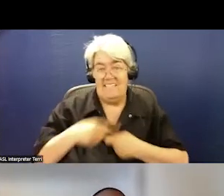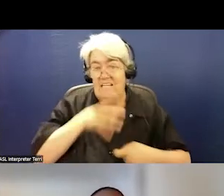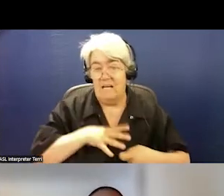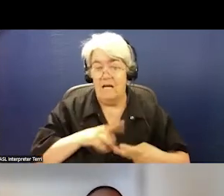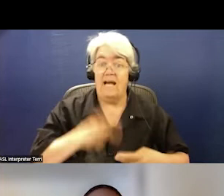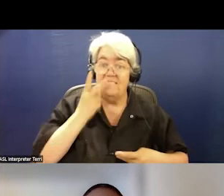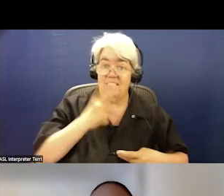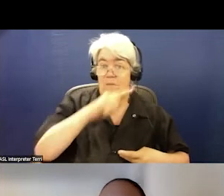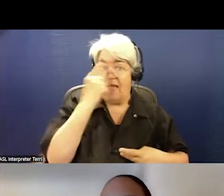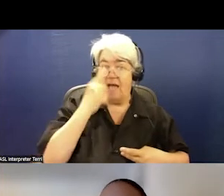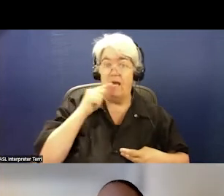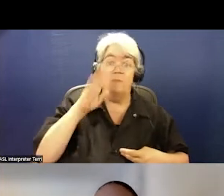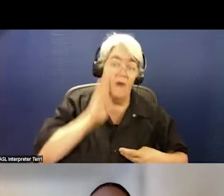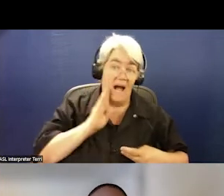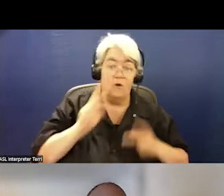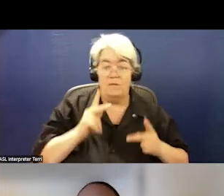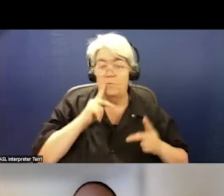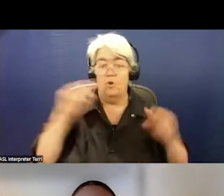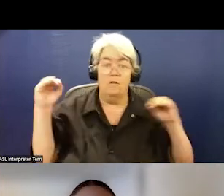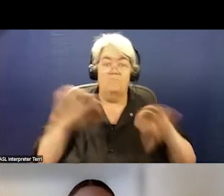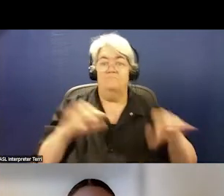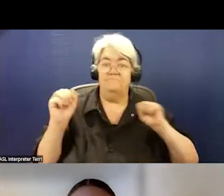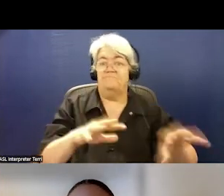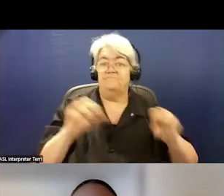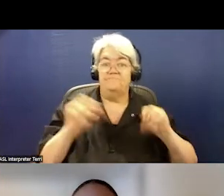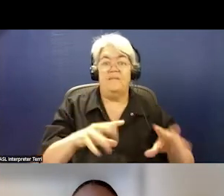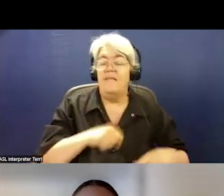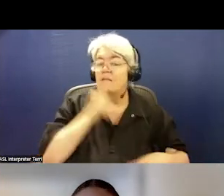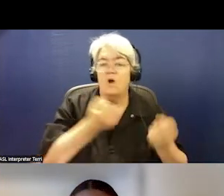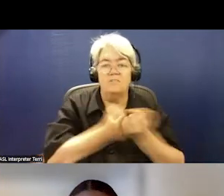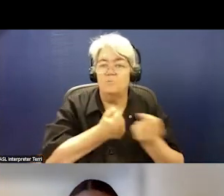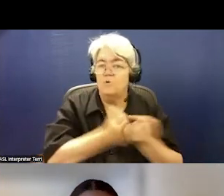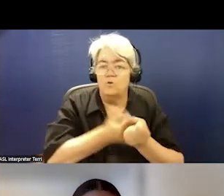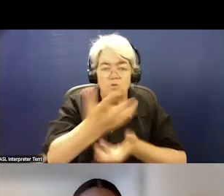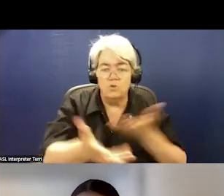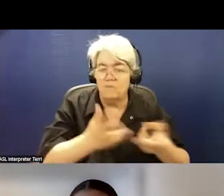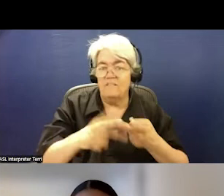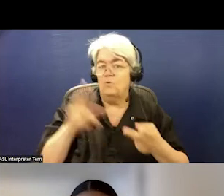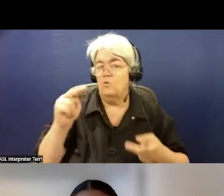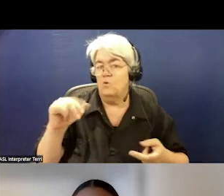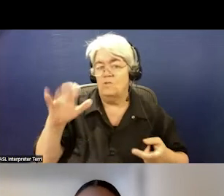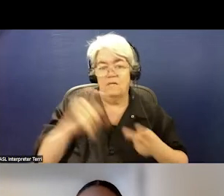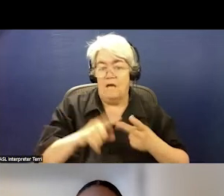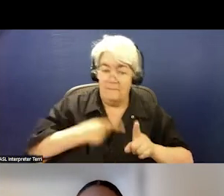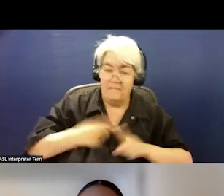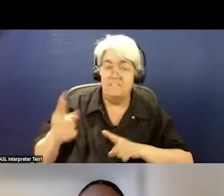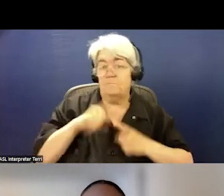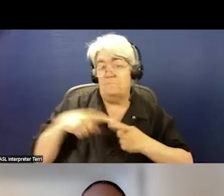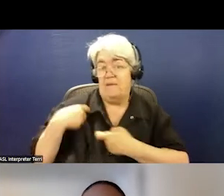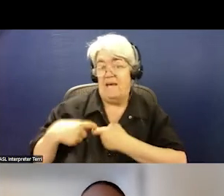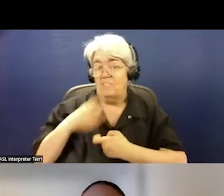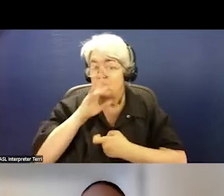Brown populations kind of like being underserved in New York City, especially the Latino population. And I felt